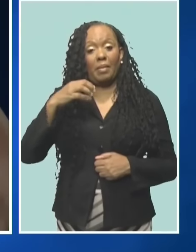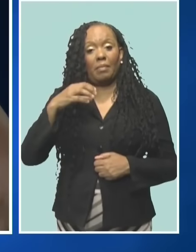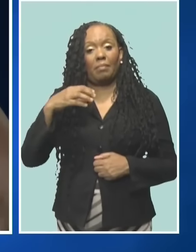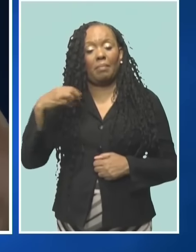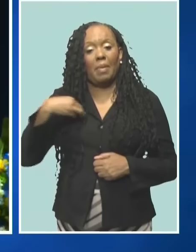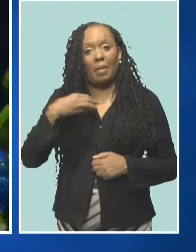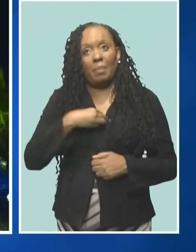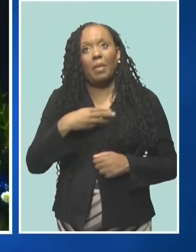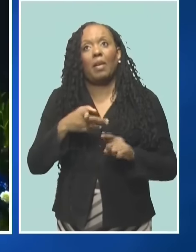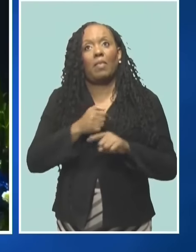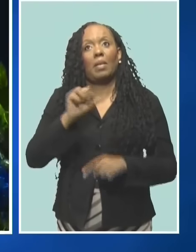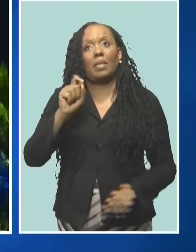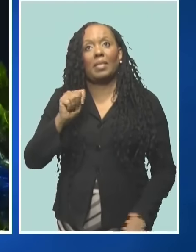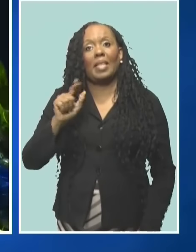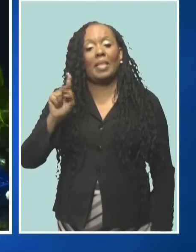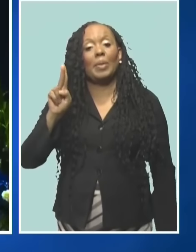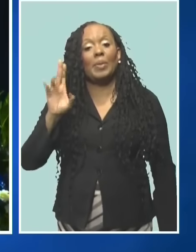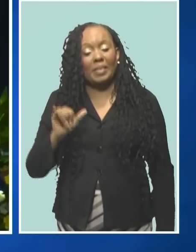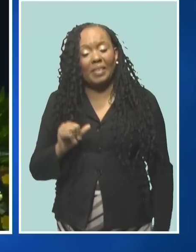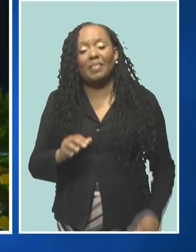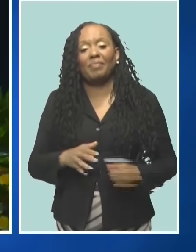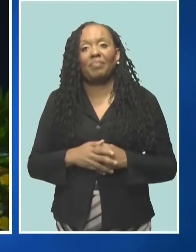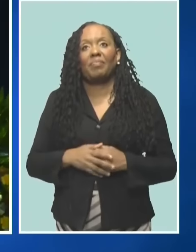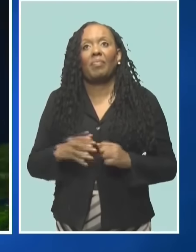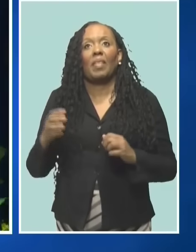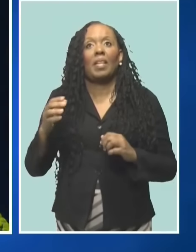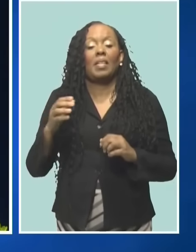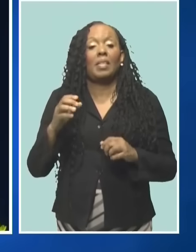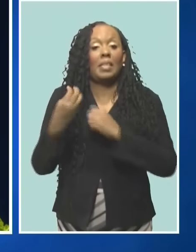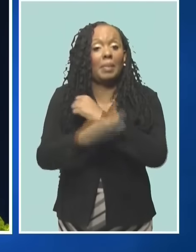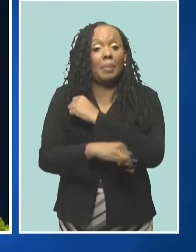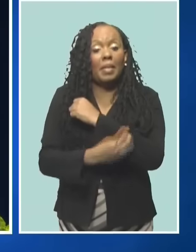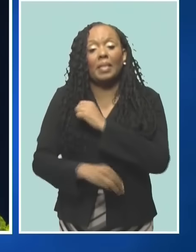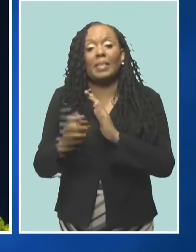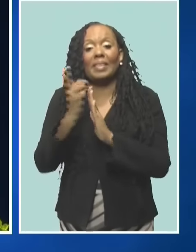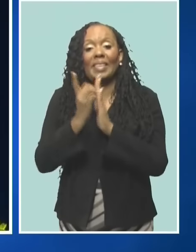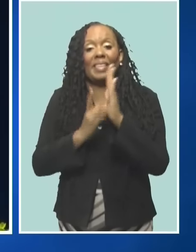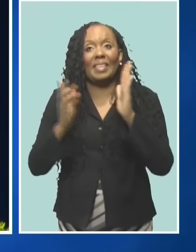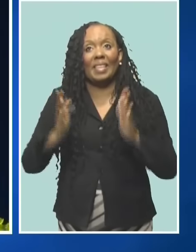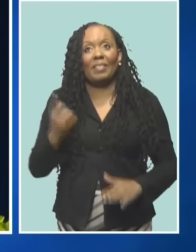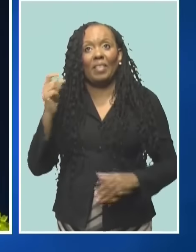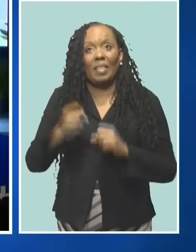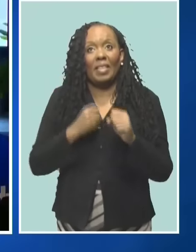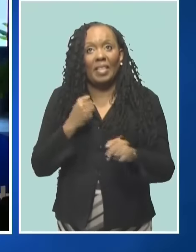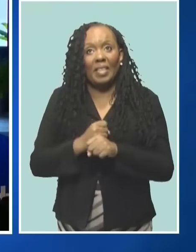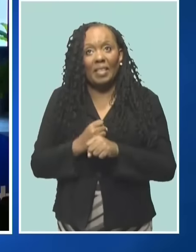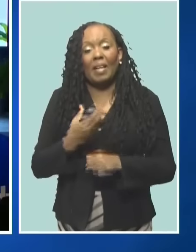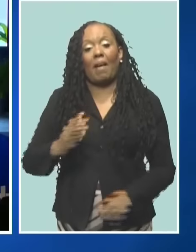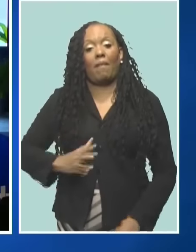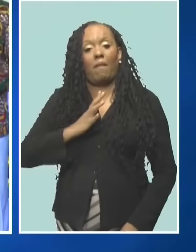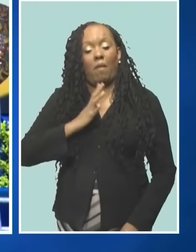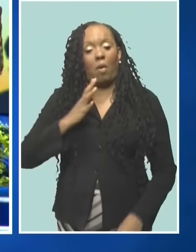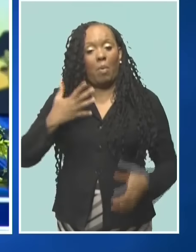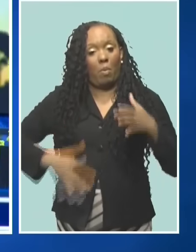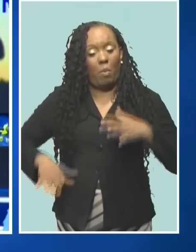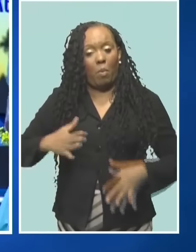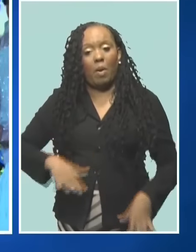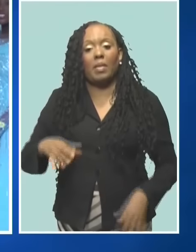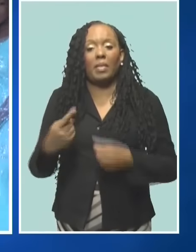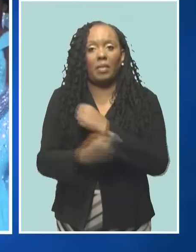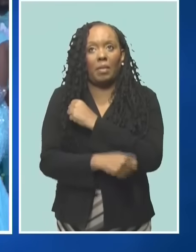St. Lucie. St. Michael took designer of the year, and best formal wear went to St. Thomas. The ambassadors then assembled for